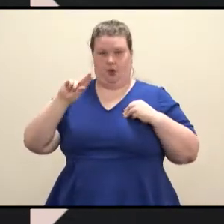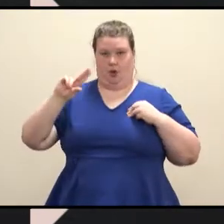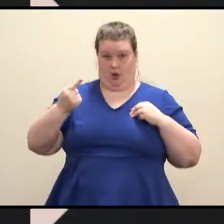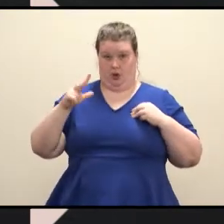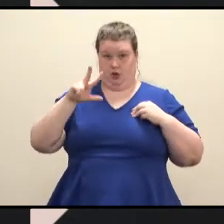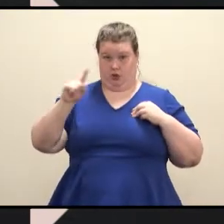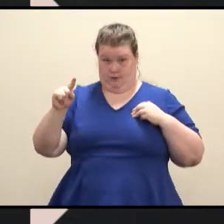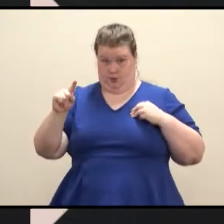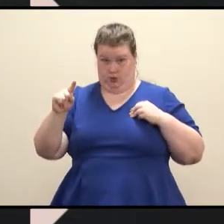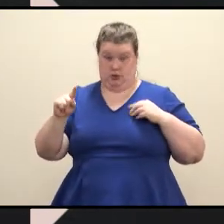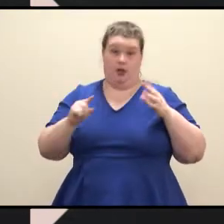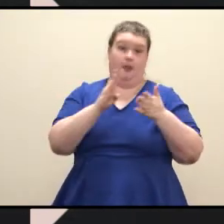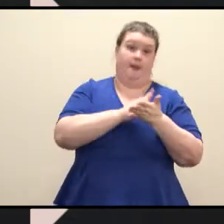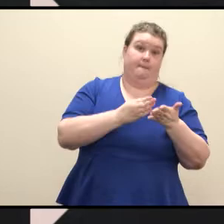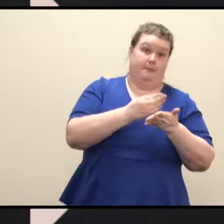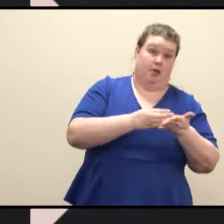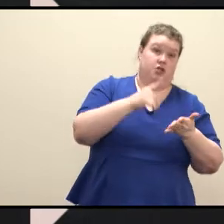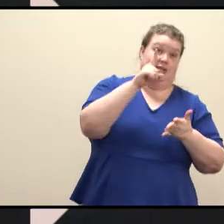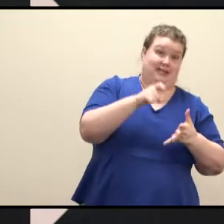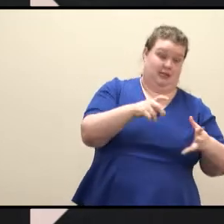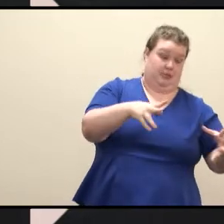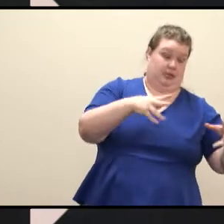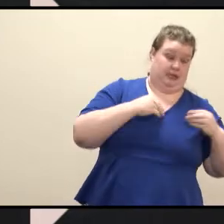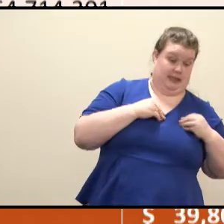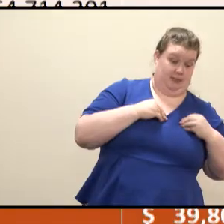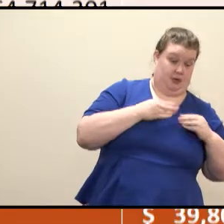adopted before the tax rate.